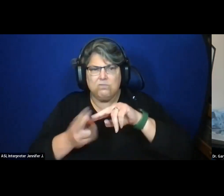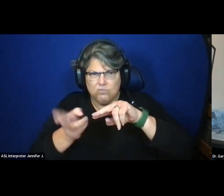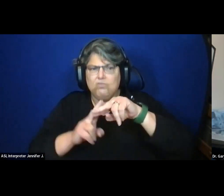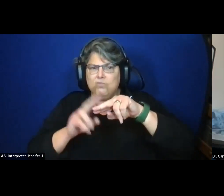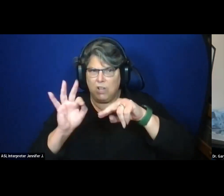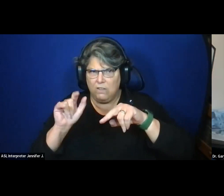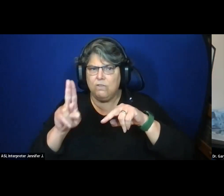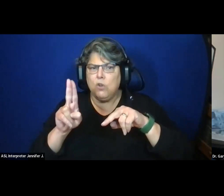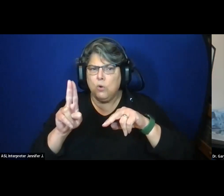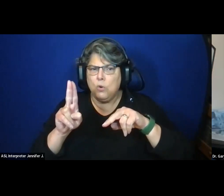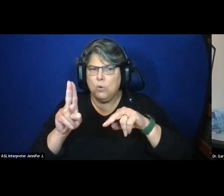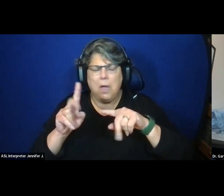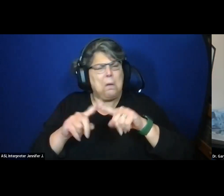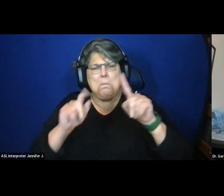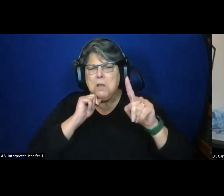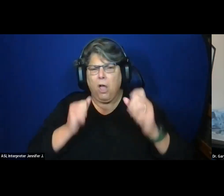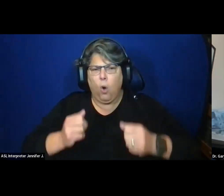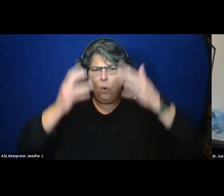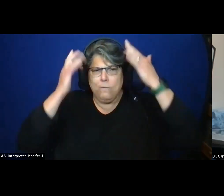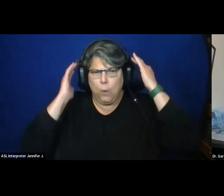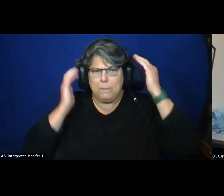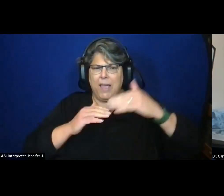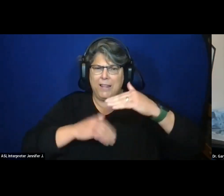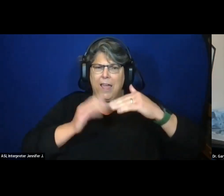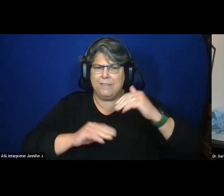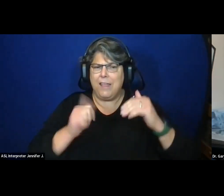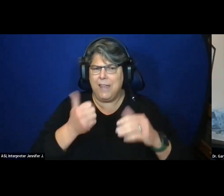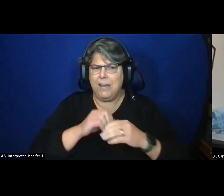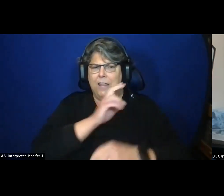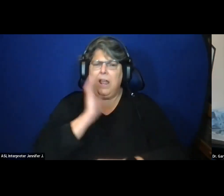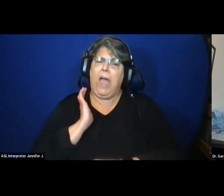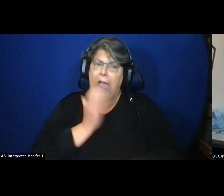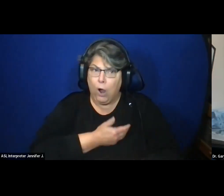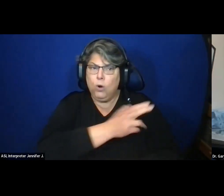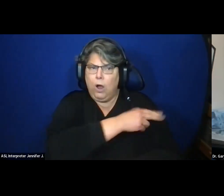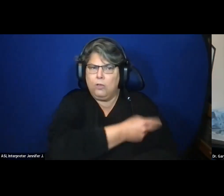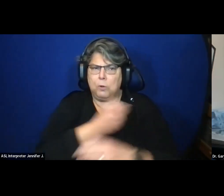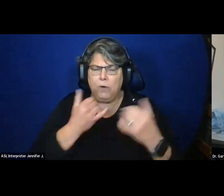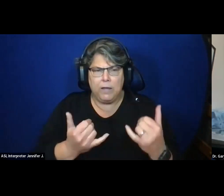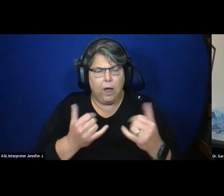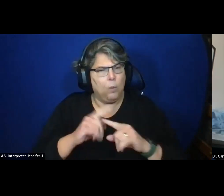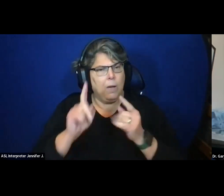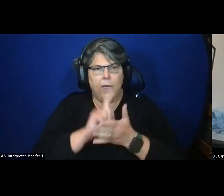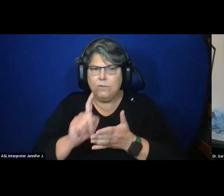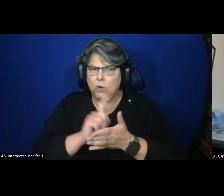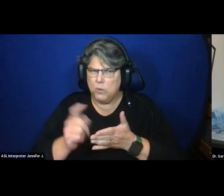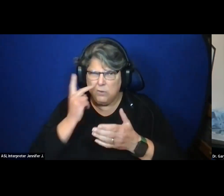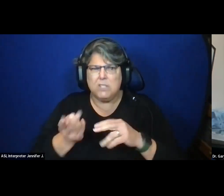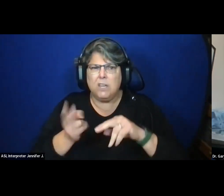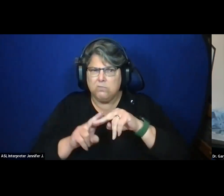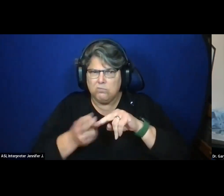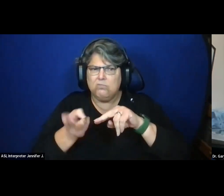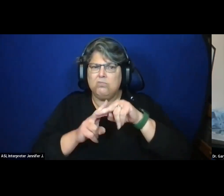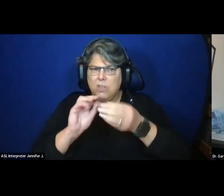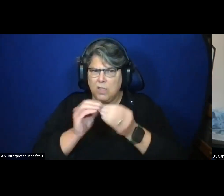cases, but it's not overwhelming, certainly less than 10 in our hospital right now. But as each week goes by, we see a steady rise in patients